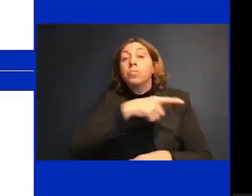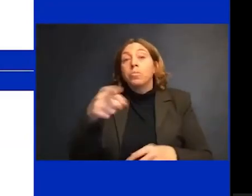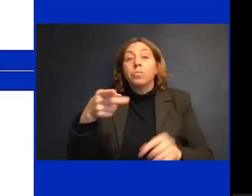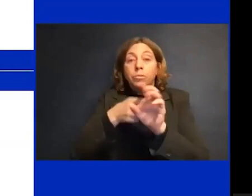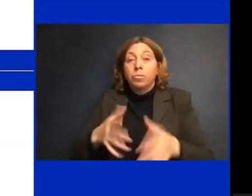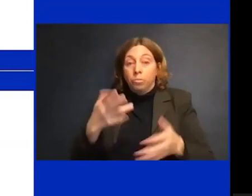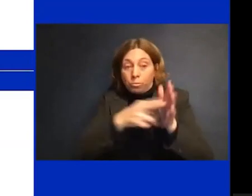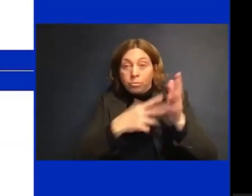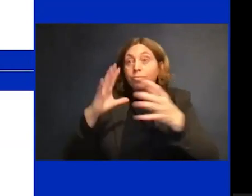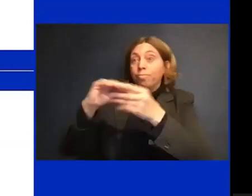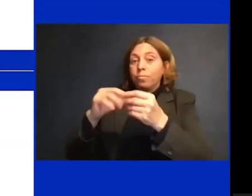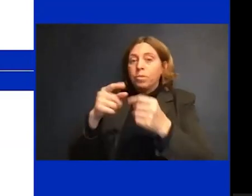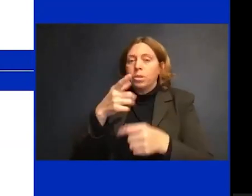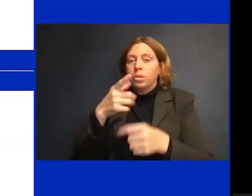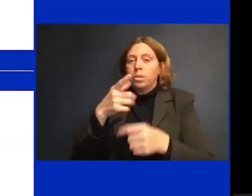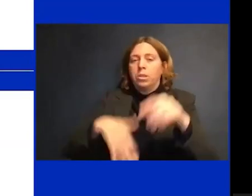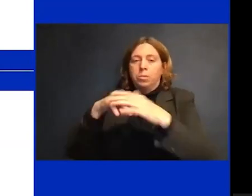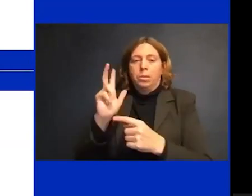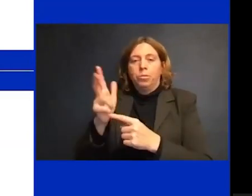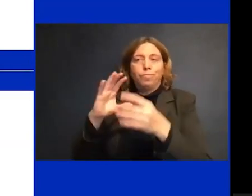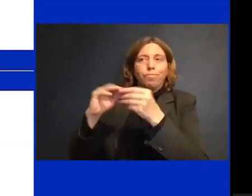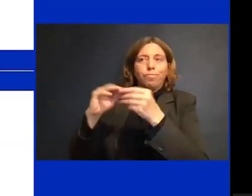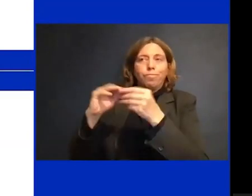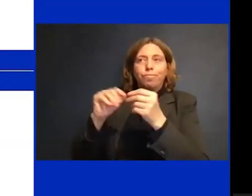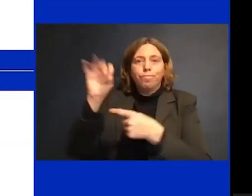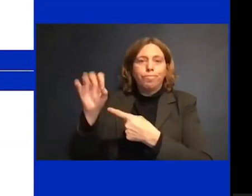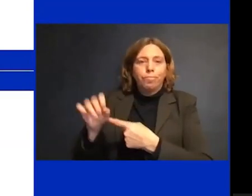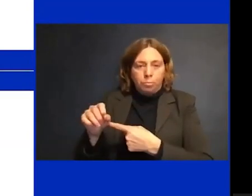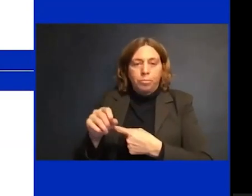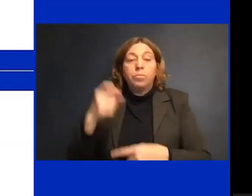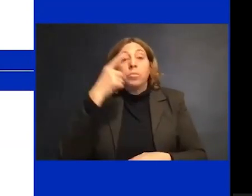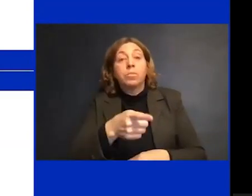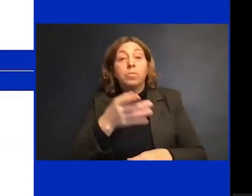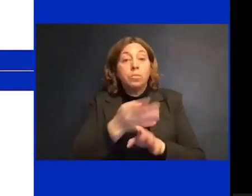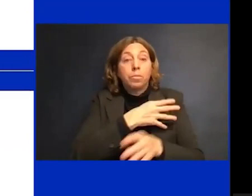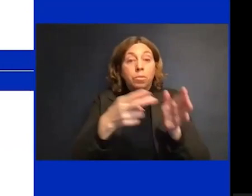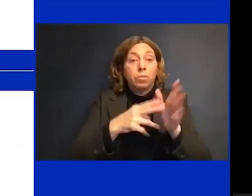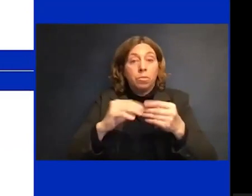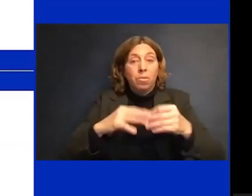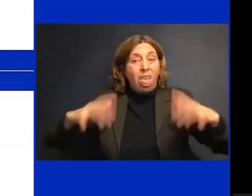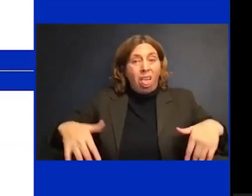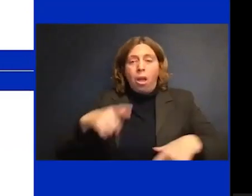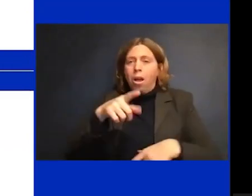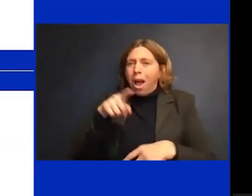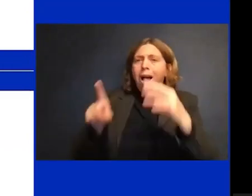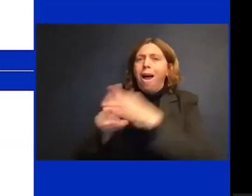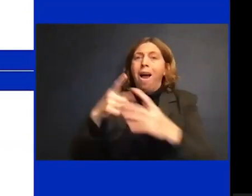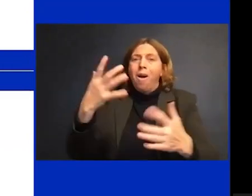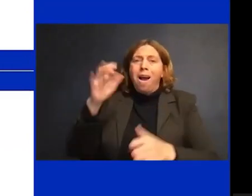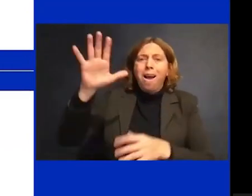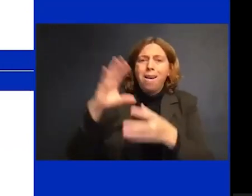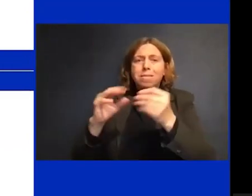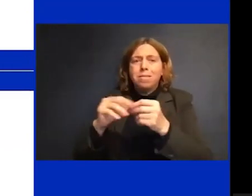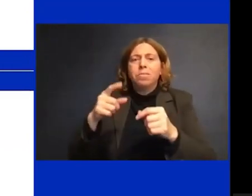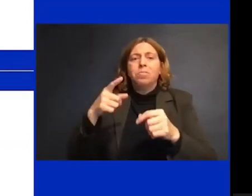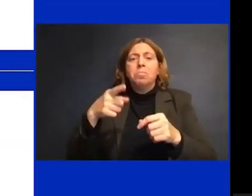have 3 minutes to articulate their comments. If you have not pre-registered to provide a comment, you may request to do